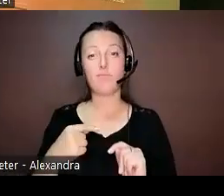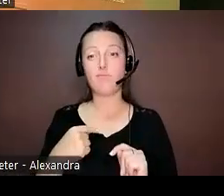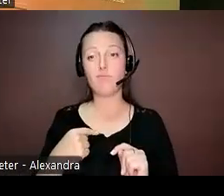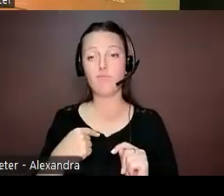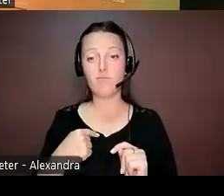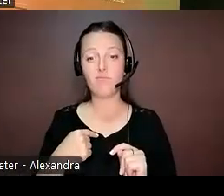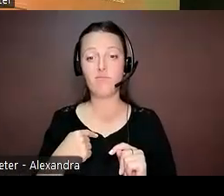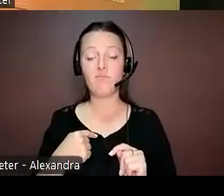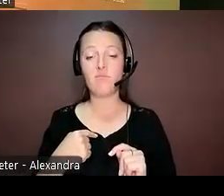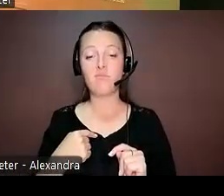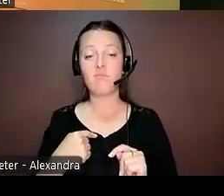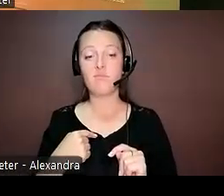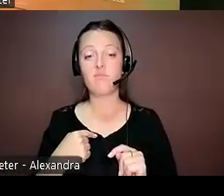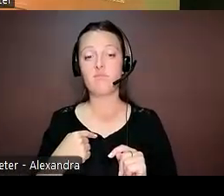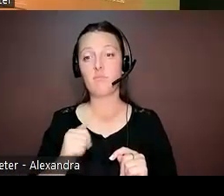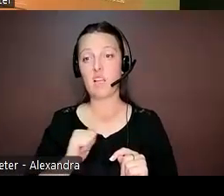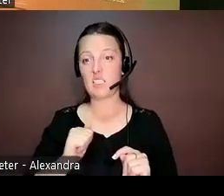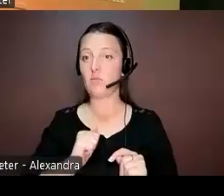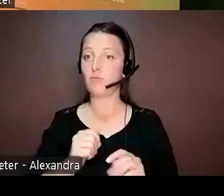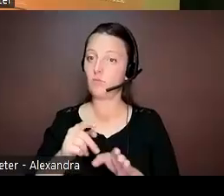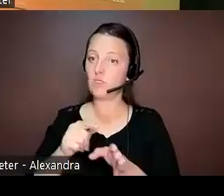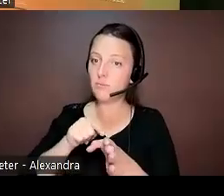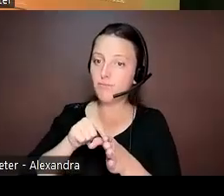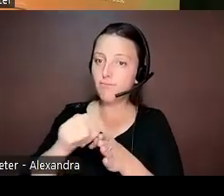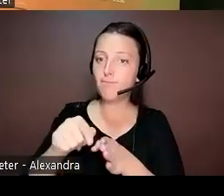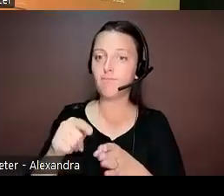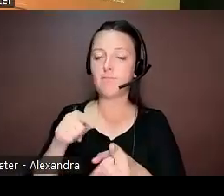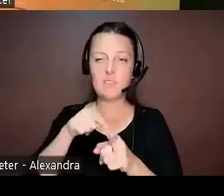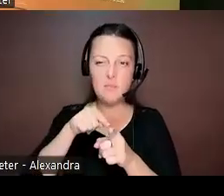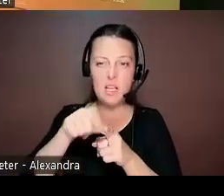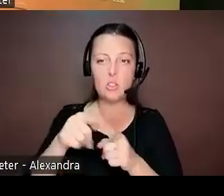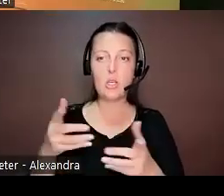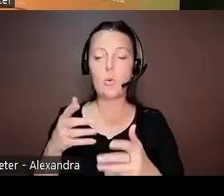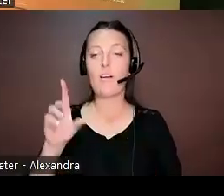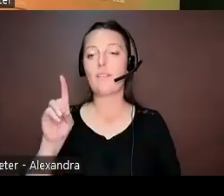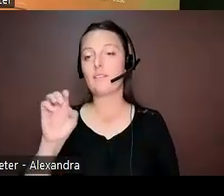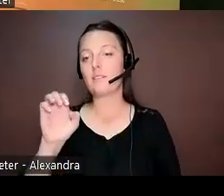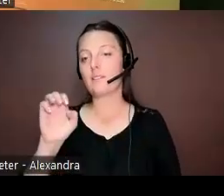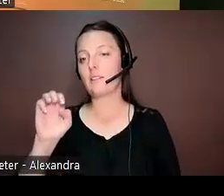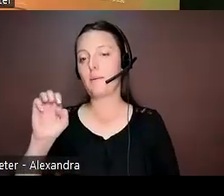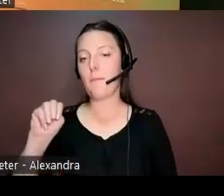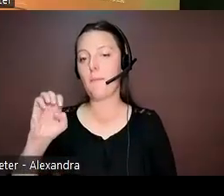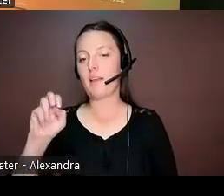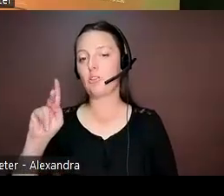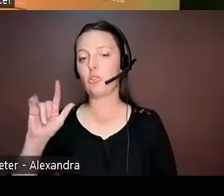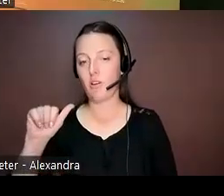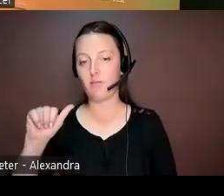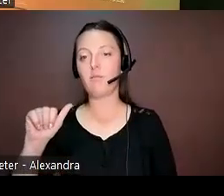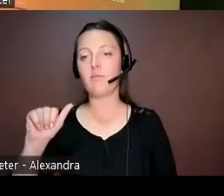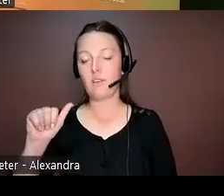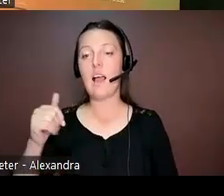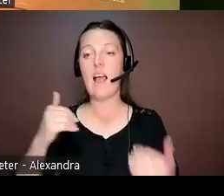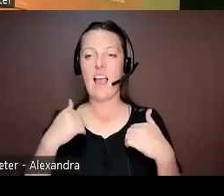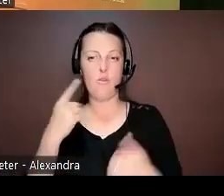know that I'm a dementia specialist. I have a regular memory care clinic, dementia clinic that I